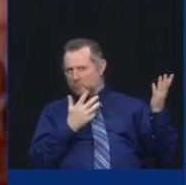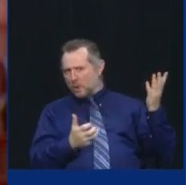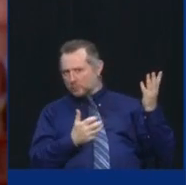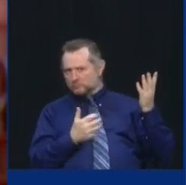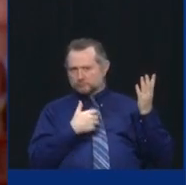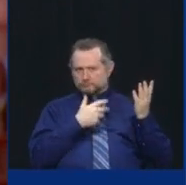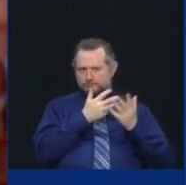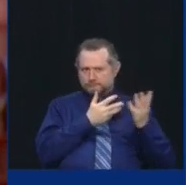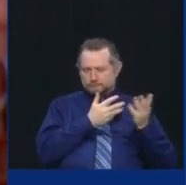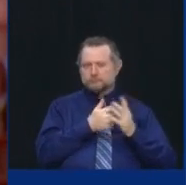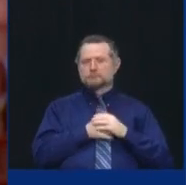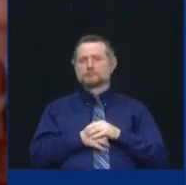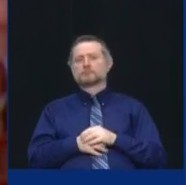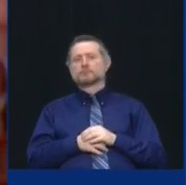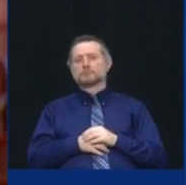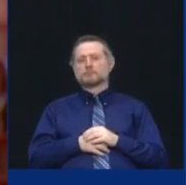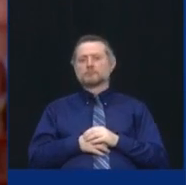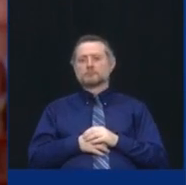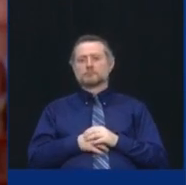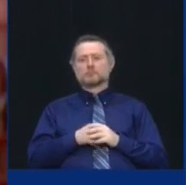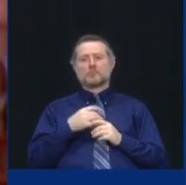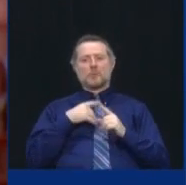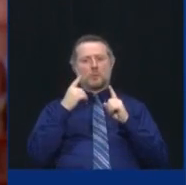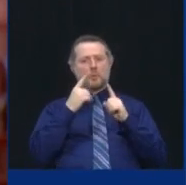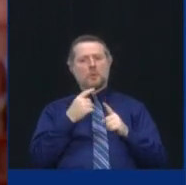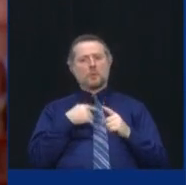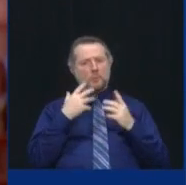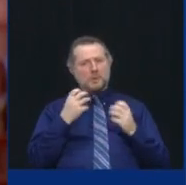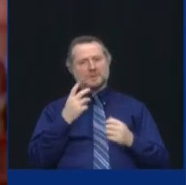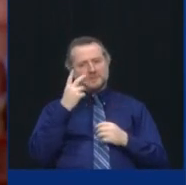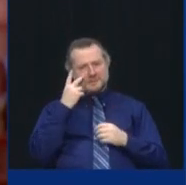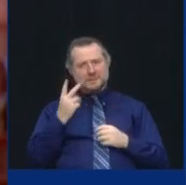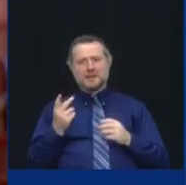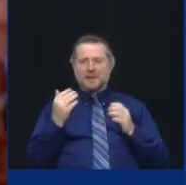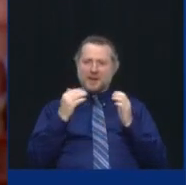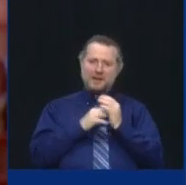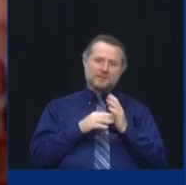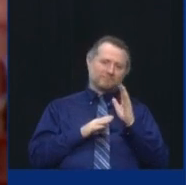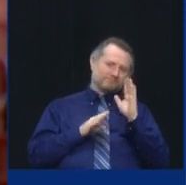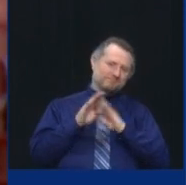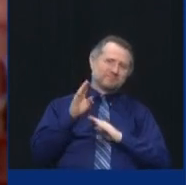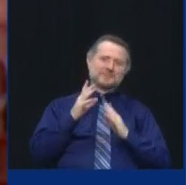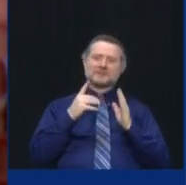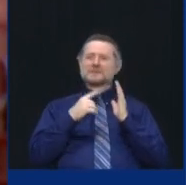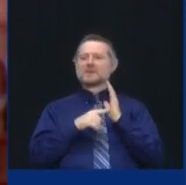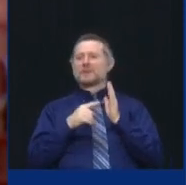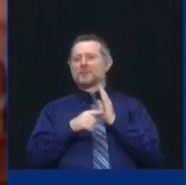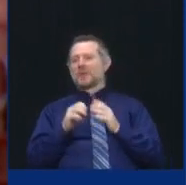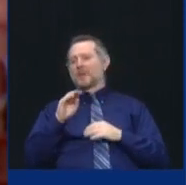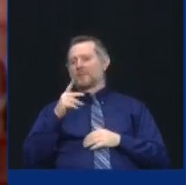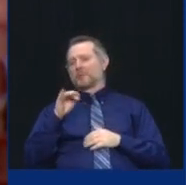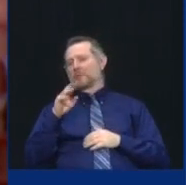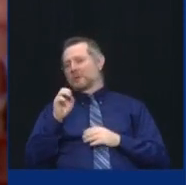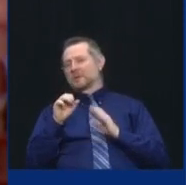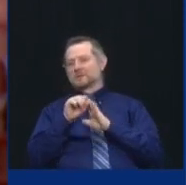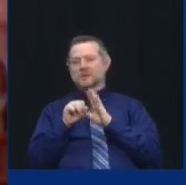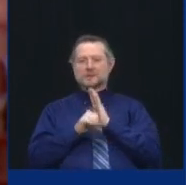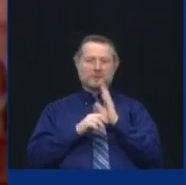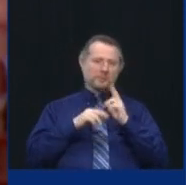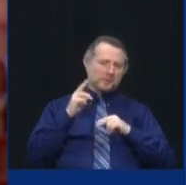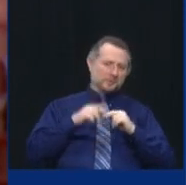you know, build Empire State Building all over again. Or what was the other one? Radio City.